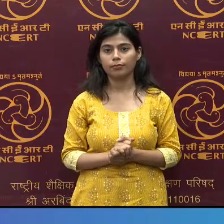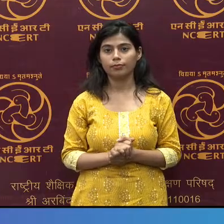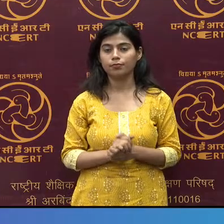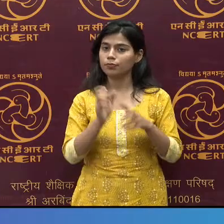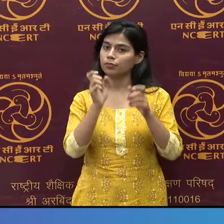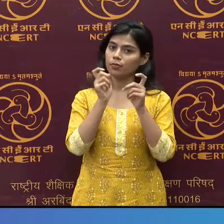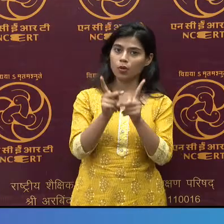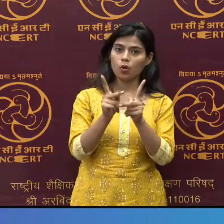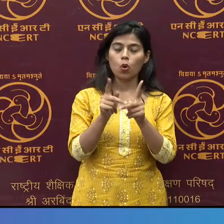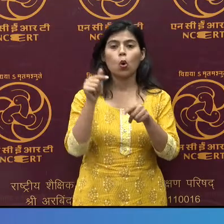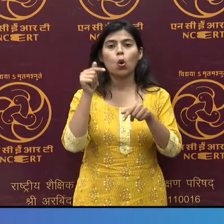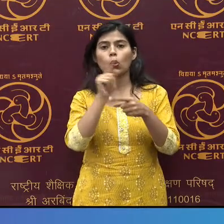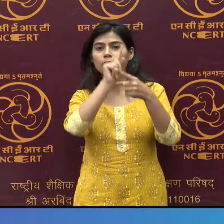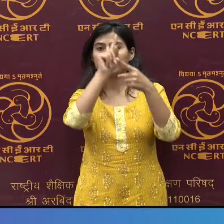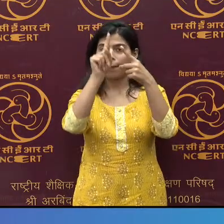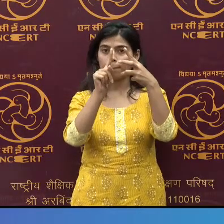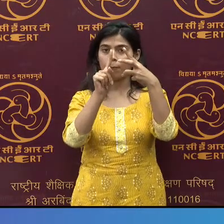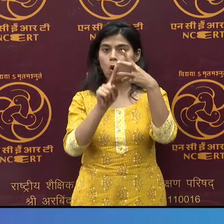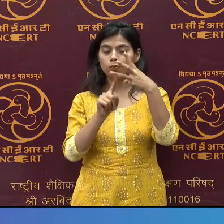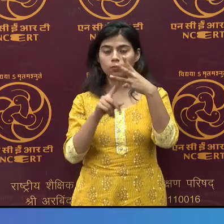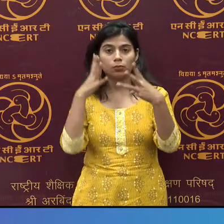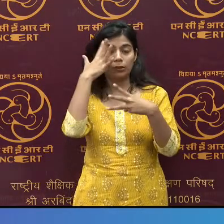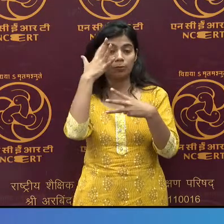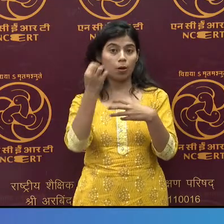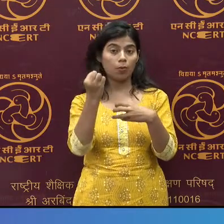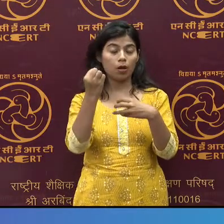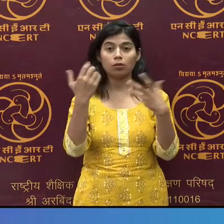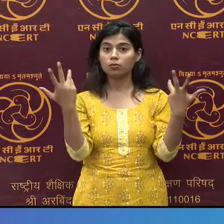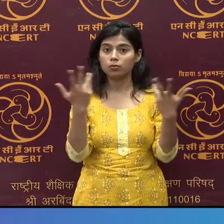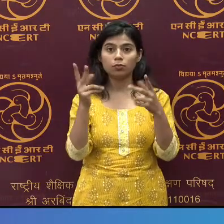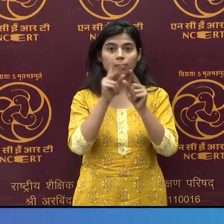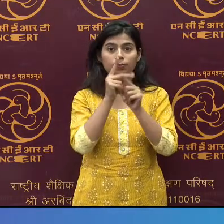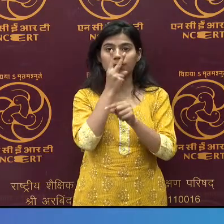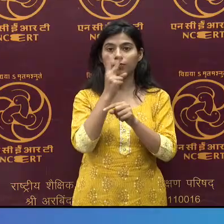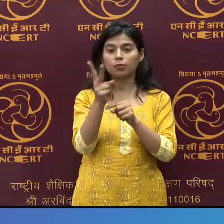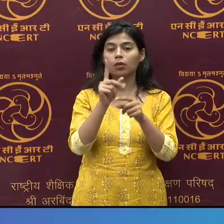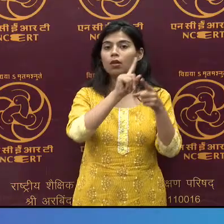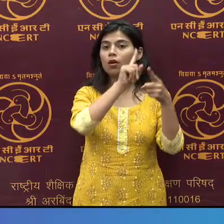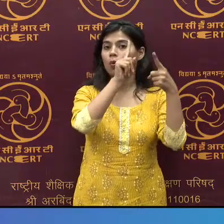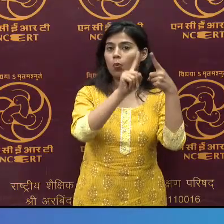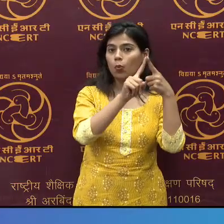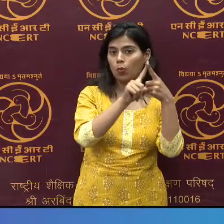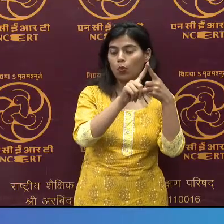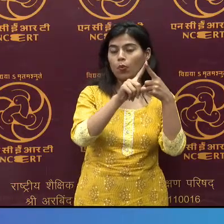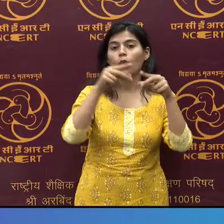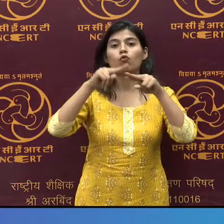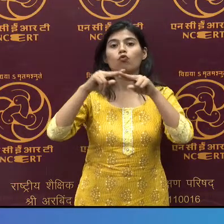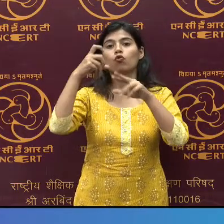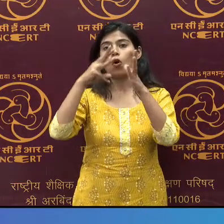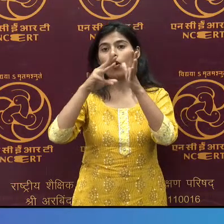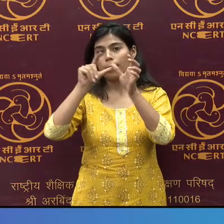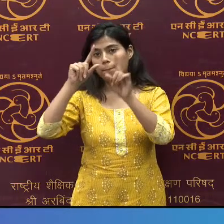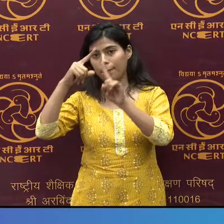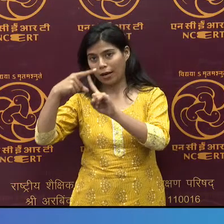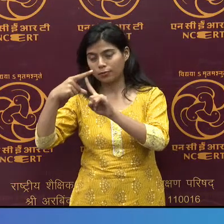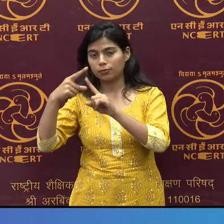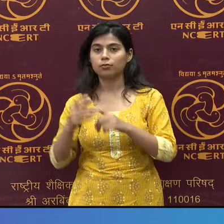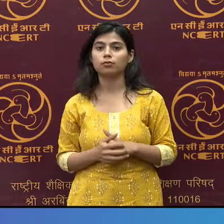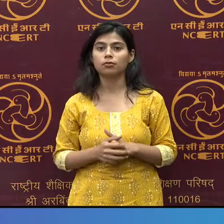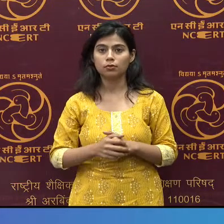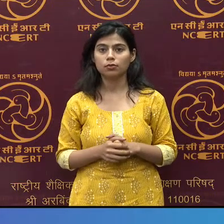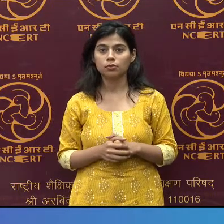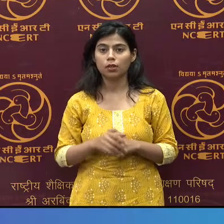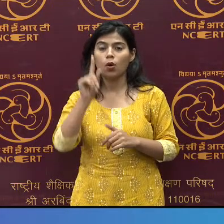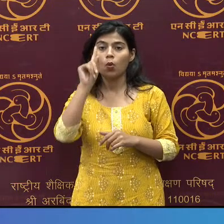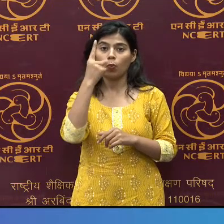Okay, now we have some points to remember. Let's take a look at that also. So now the format which we were talking about. So in